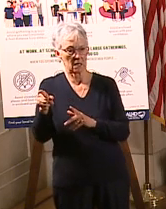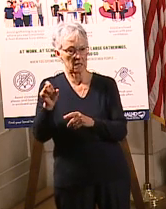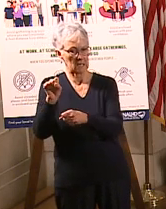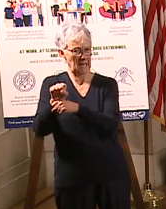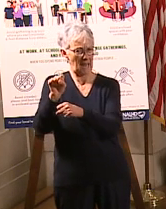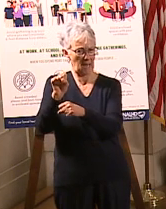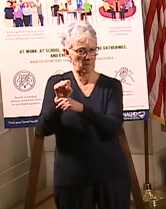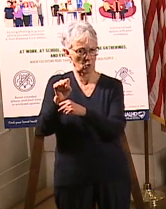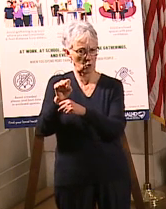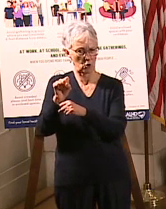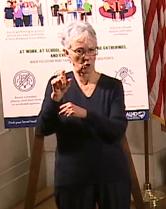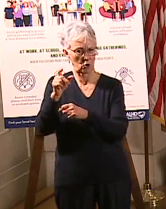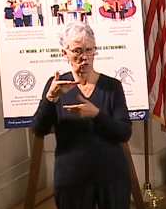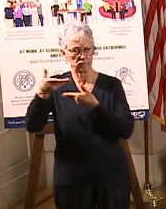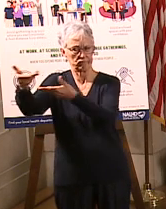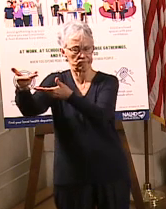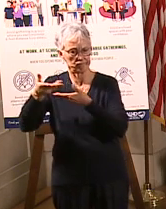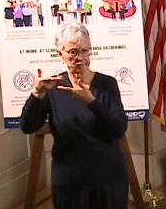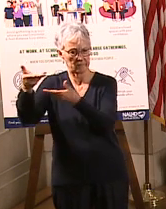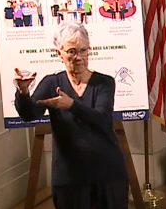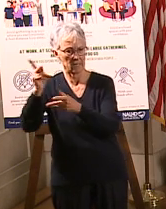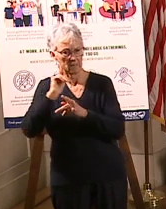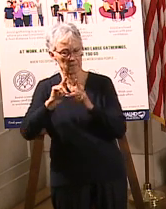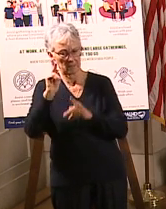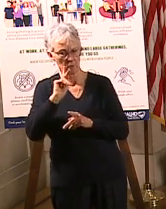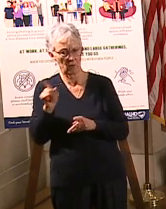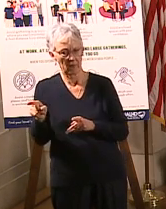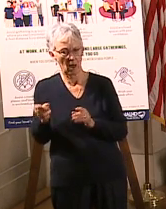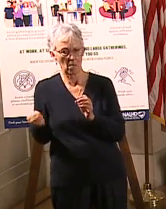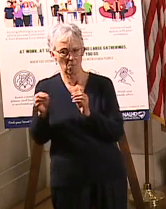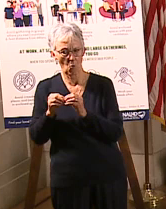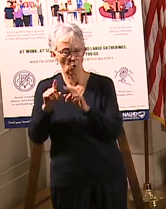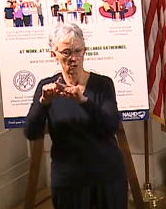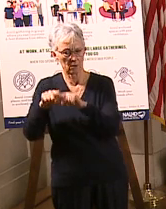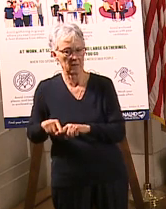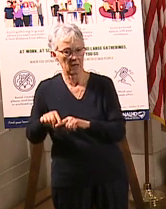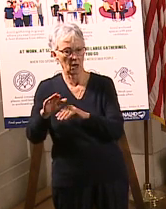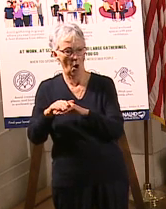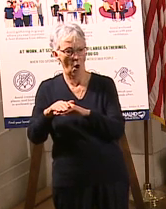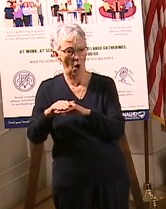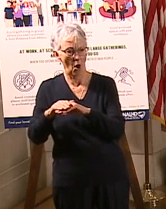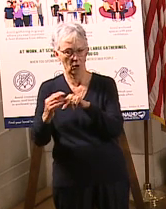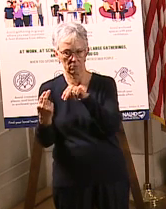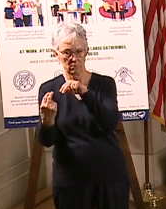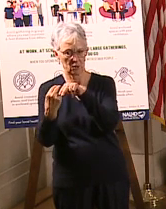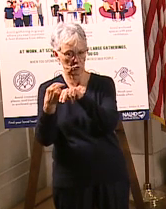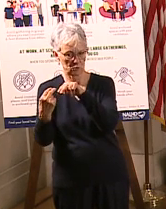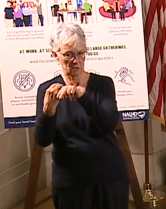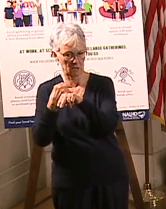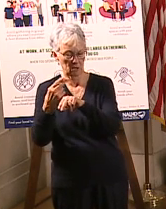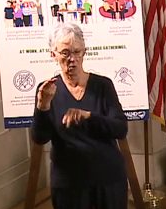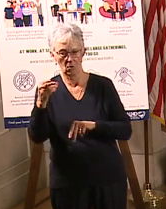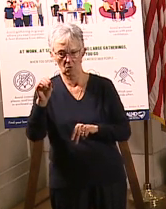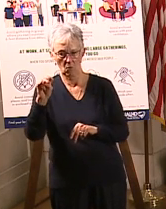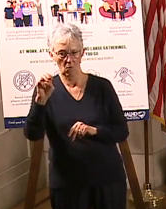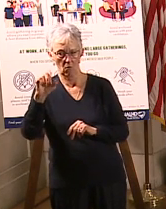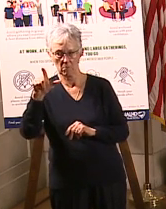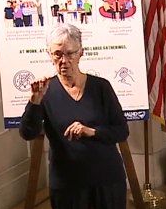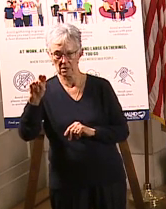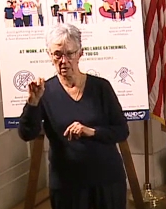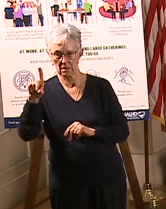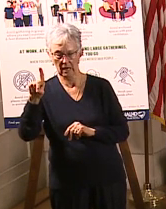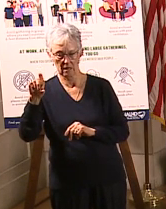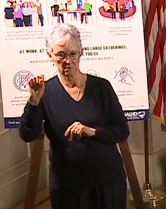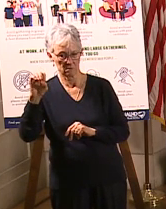there's a much more interstate element to it. And so Homeland Security, the federal agency, is a really important